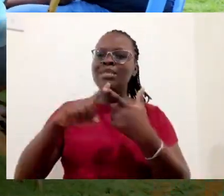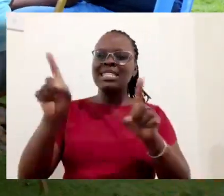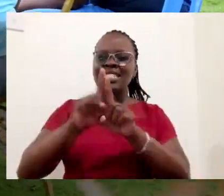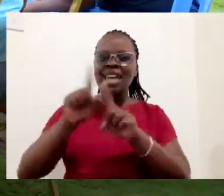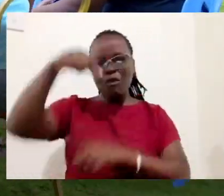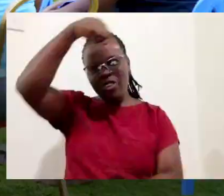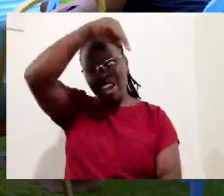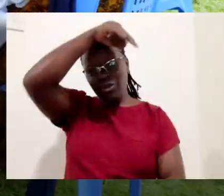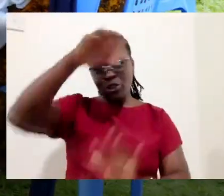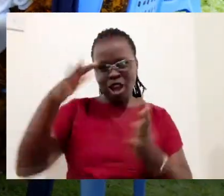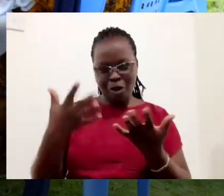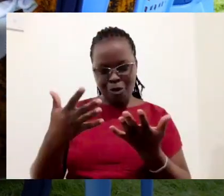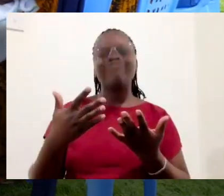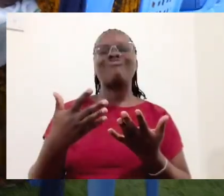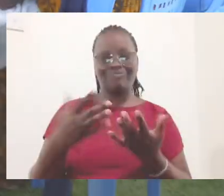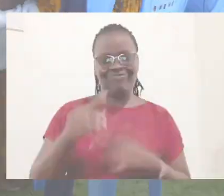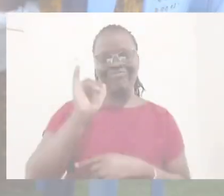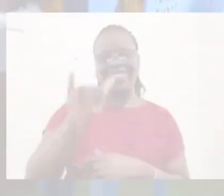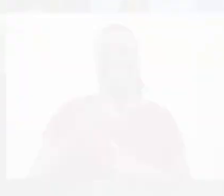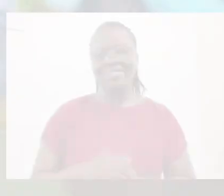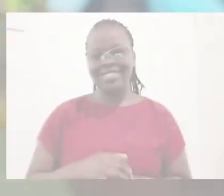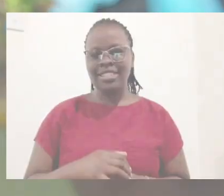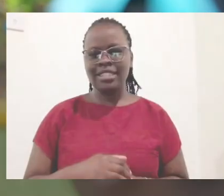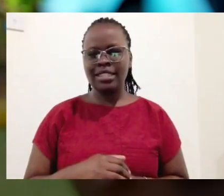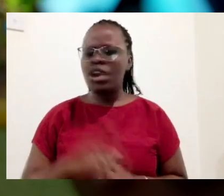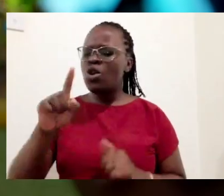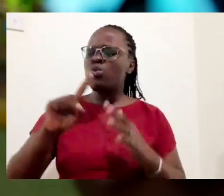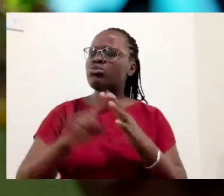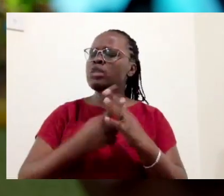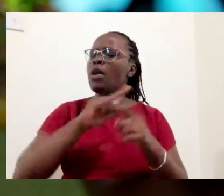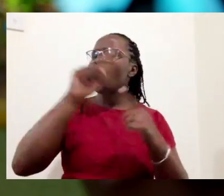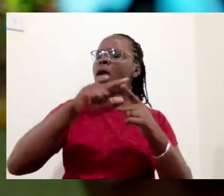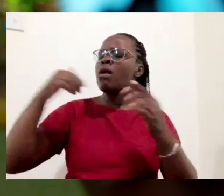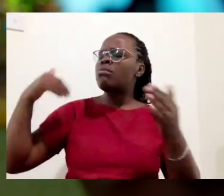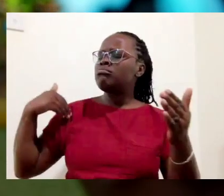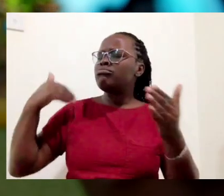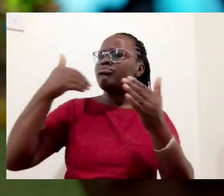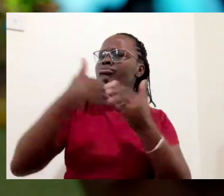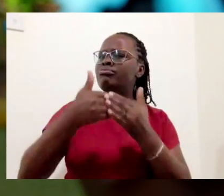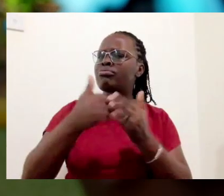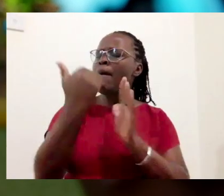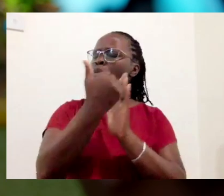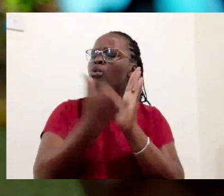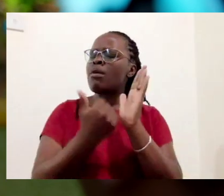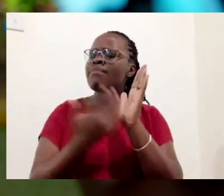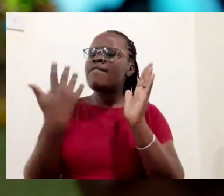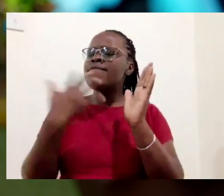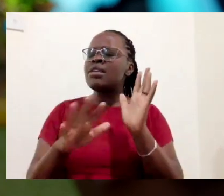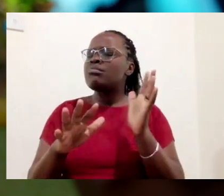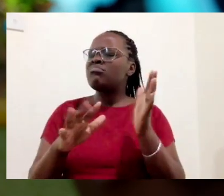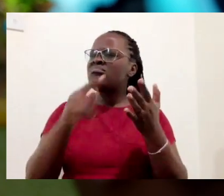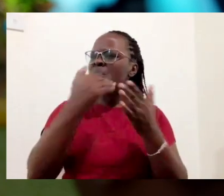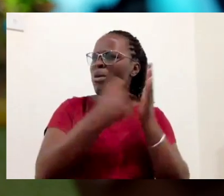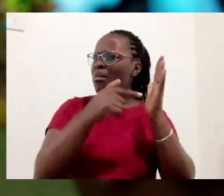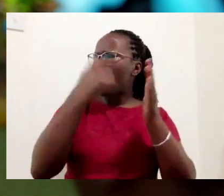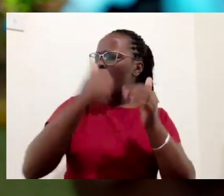tunatamatisha. Leo ndio session ya mwisho. Na ulijiunga wakati mgani, na yani baadhi ya hizo programs ambazo